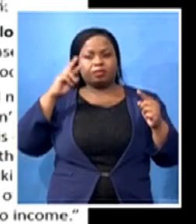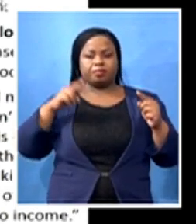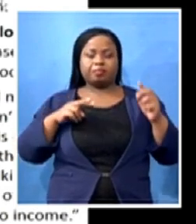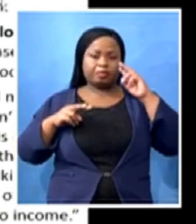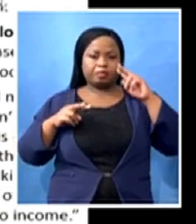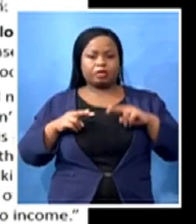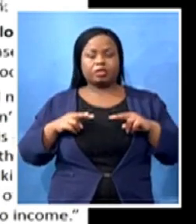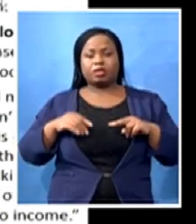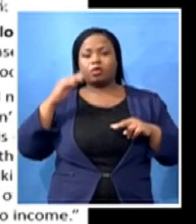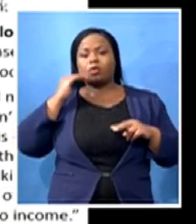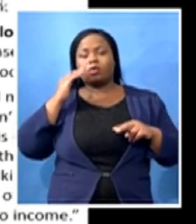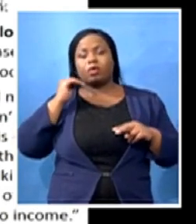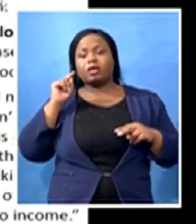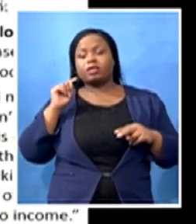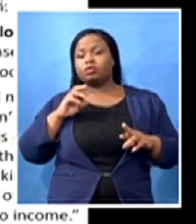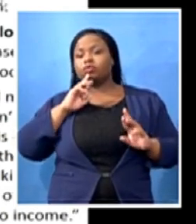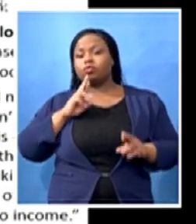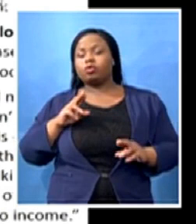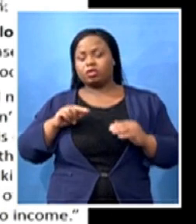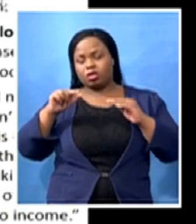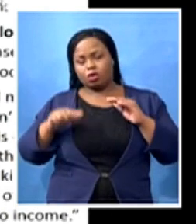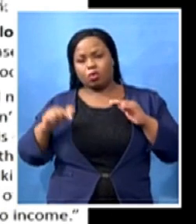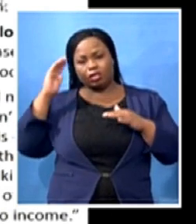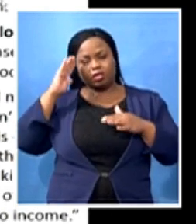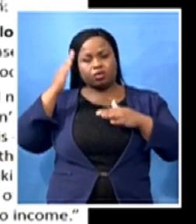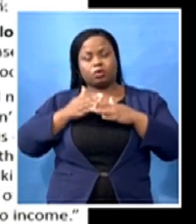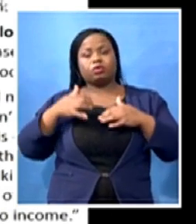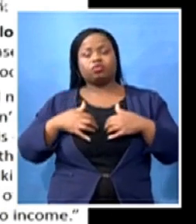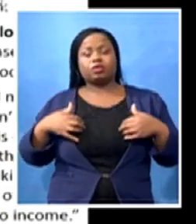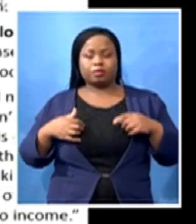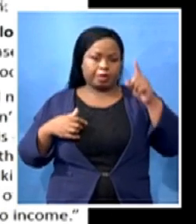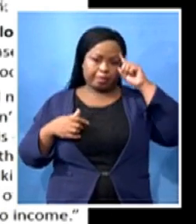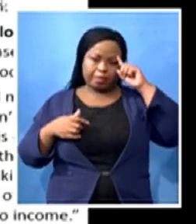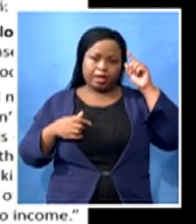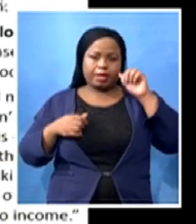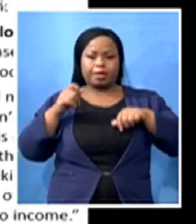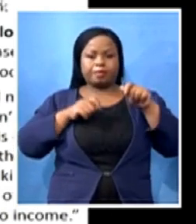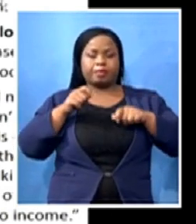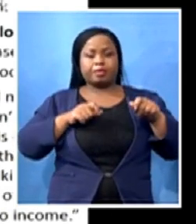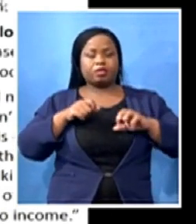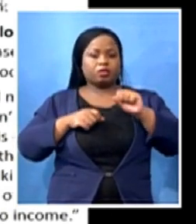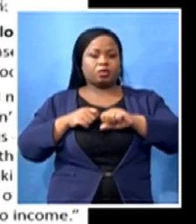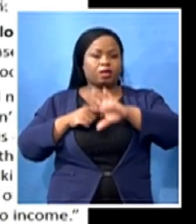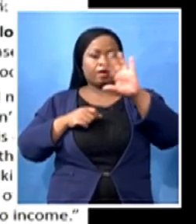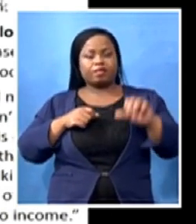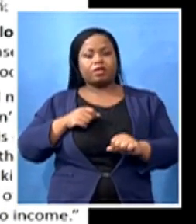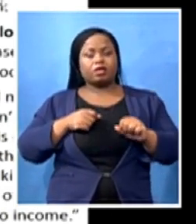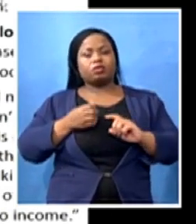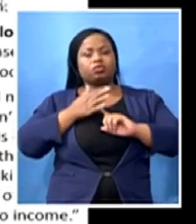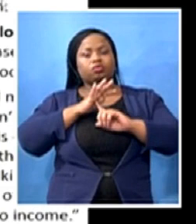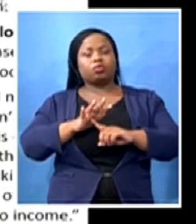lower psychological distress than Black South Africans on average, controlling for these other factors. This might speak to some